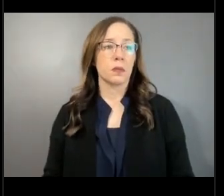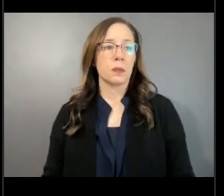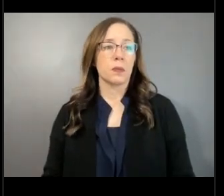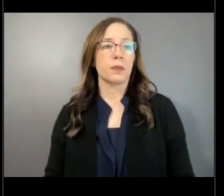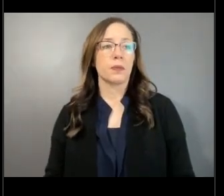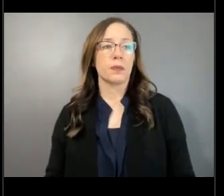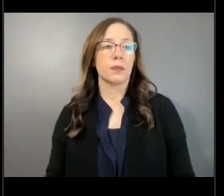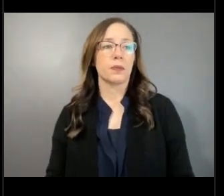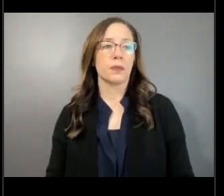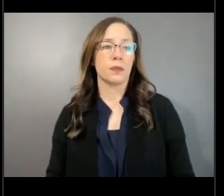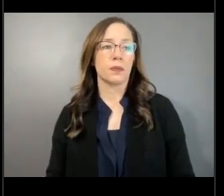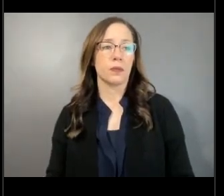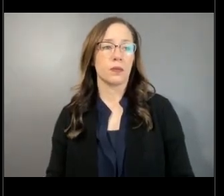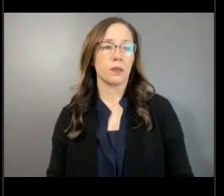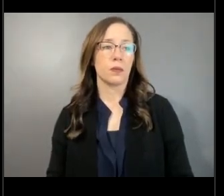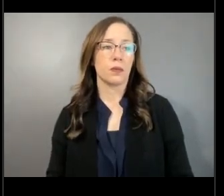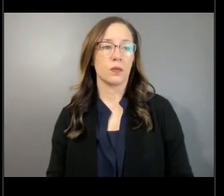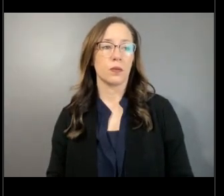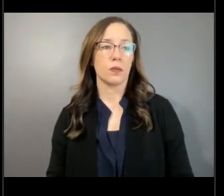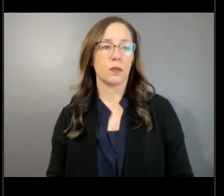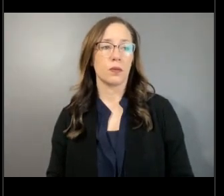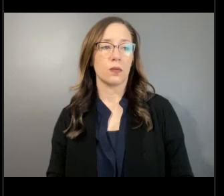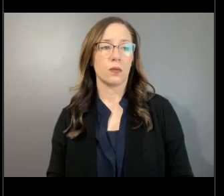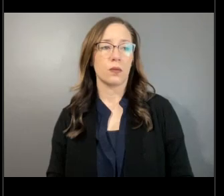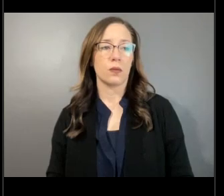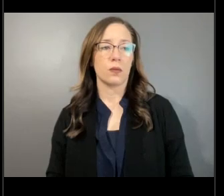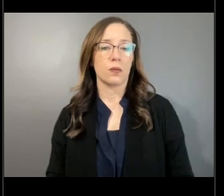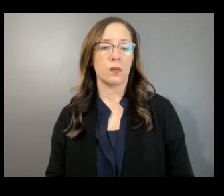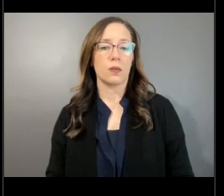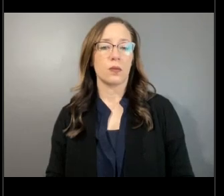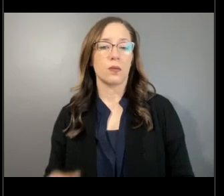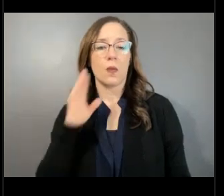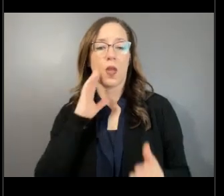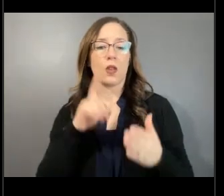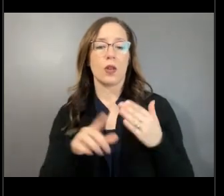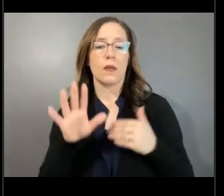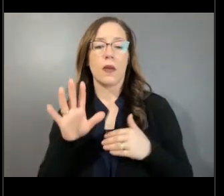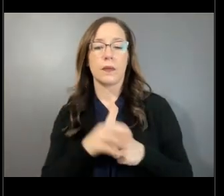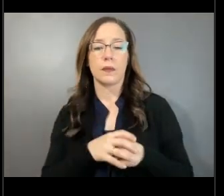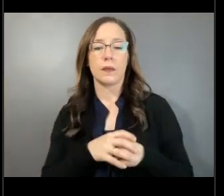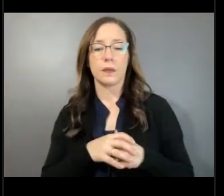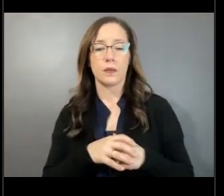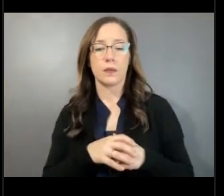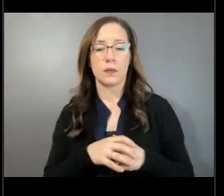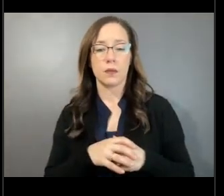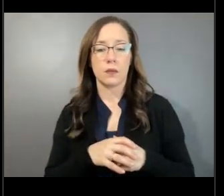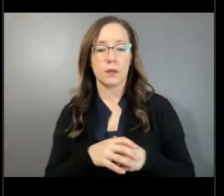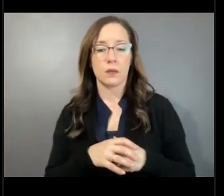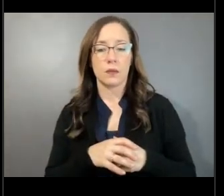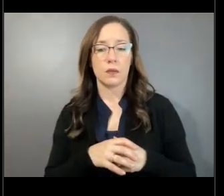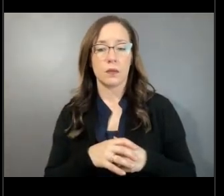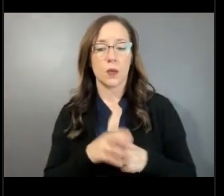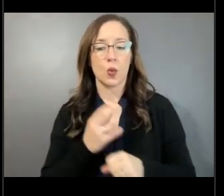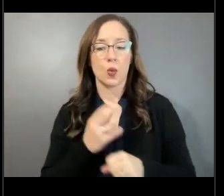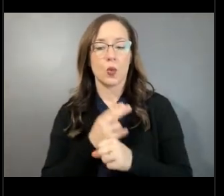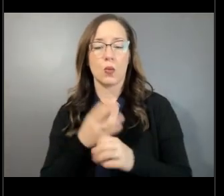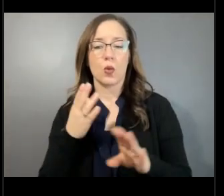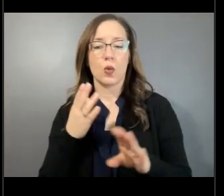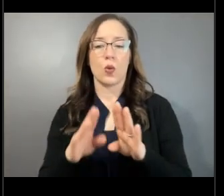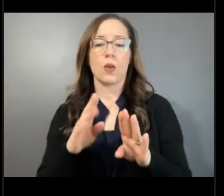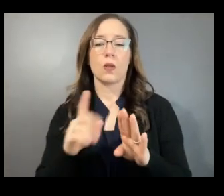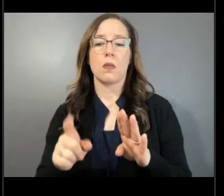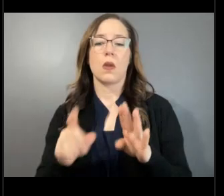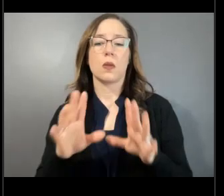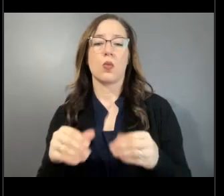Moving along, knowledge check 5. Usable doors must provide and the correct answer was